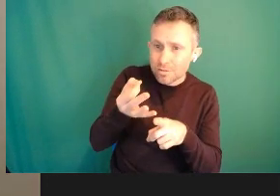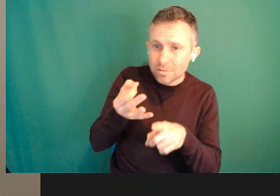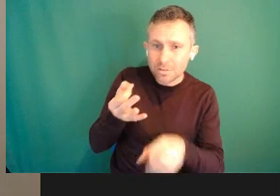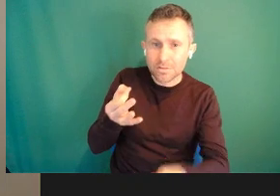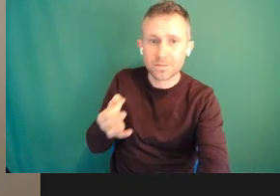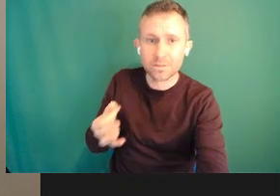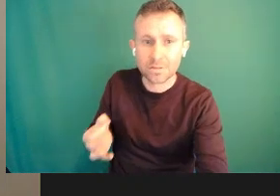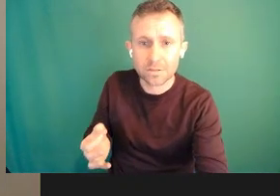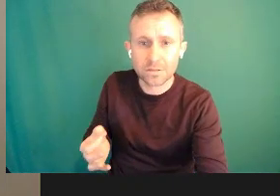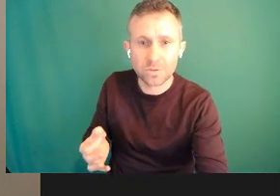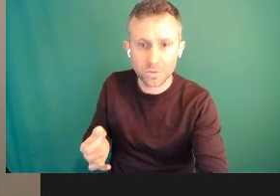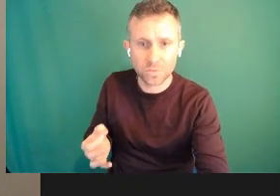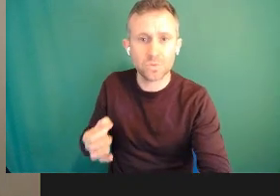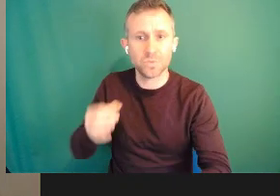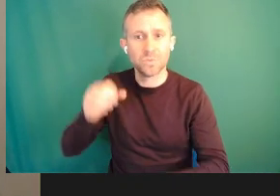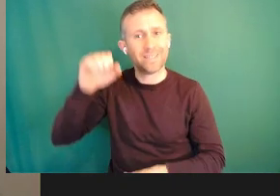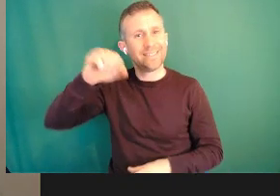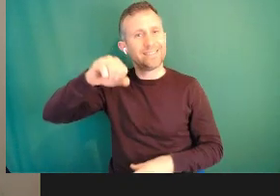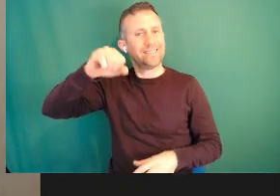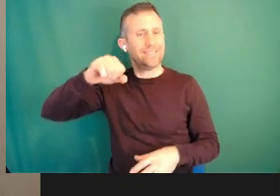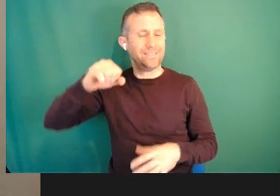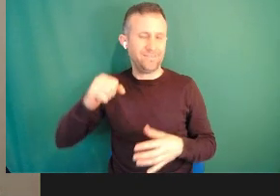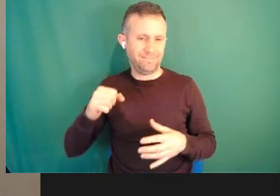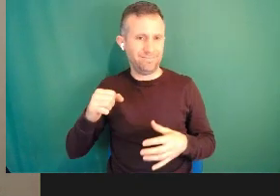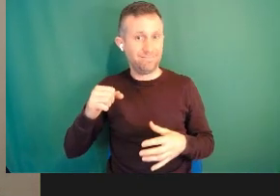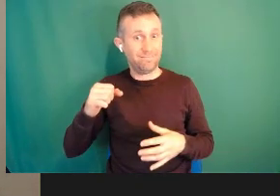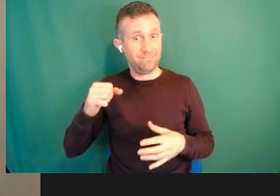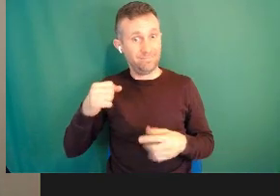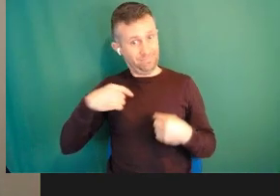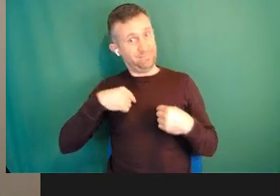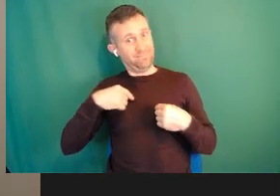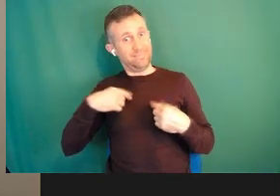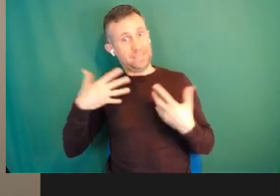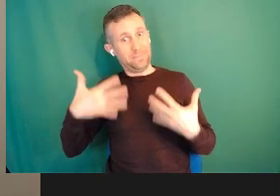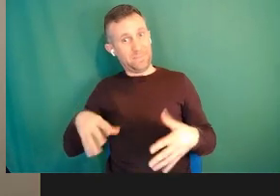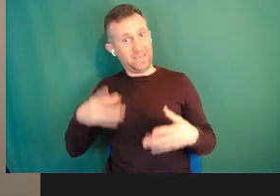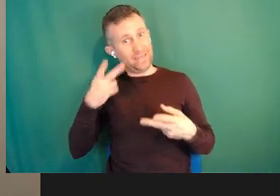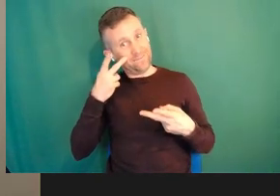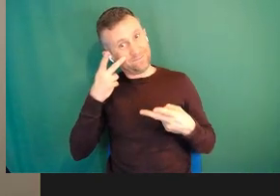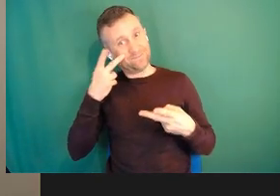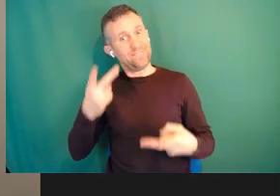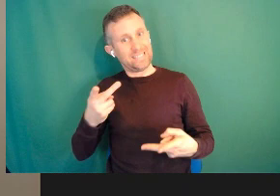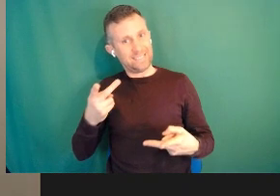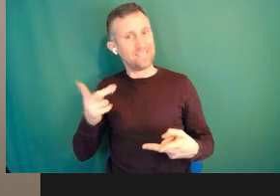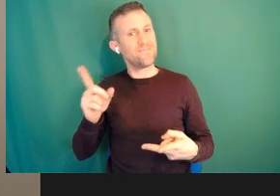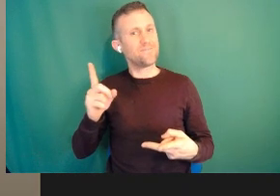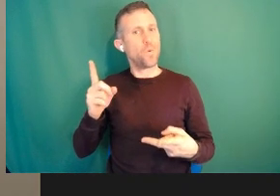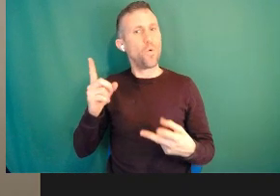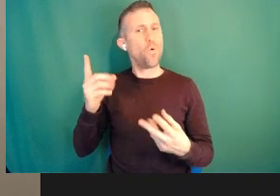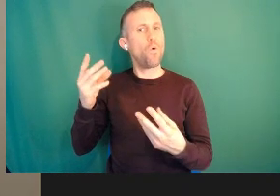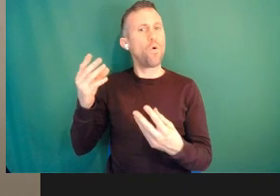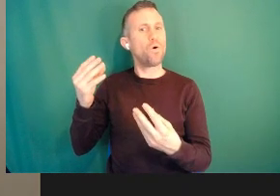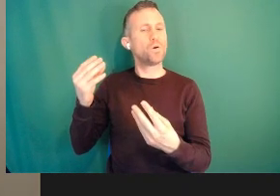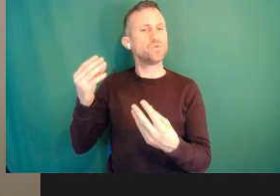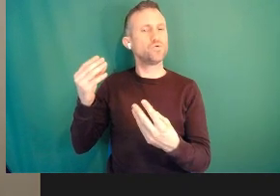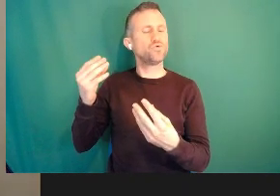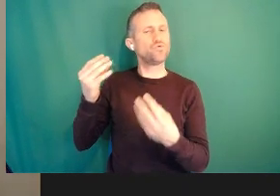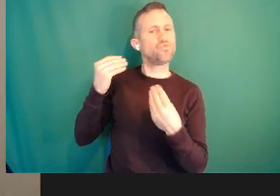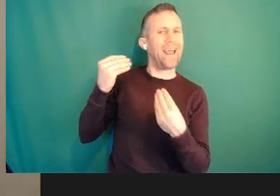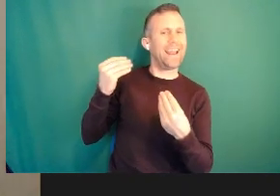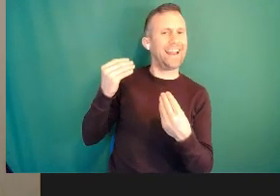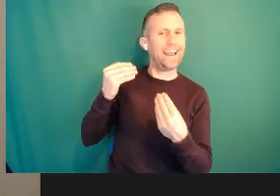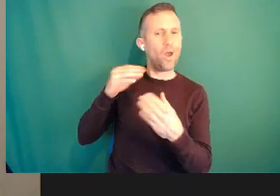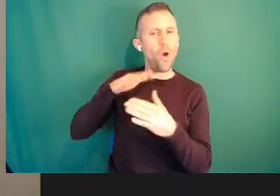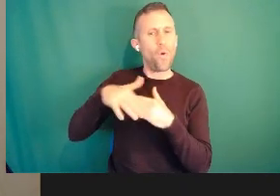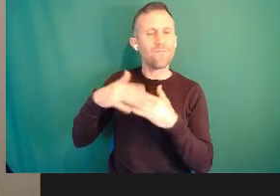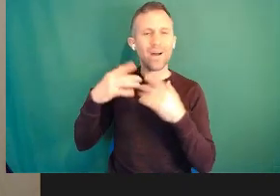toilet when I was down there for doing a training session for use of your hearing loop that you've got at reception. It was quite interesting to